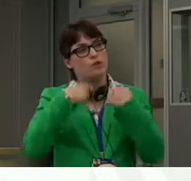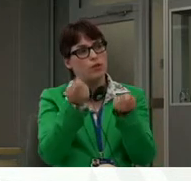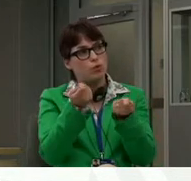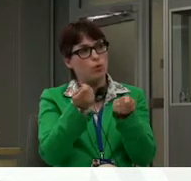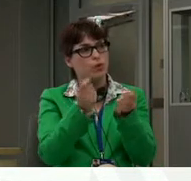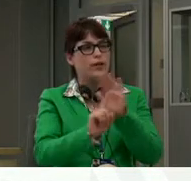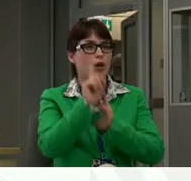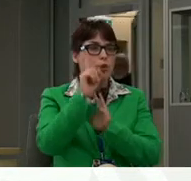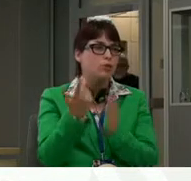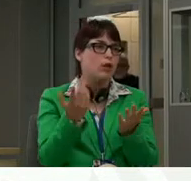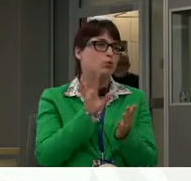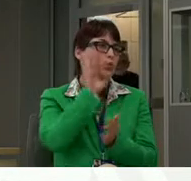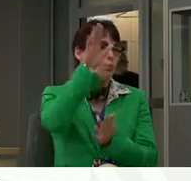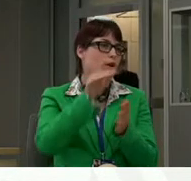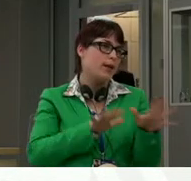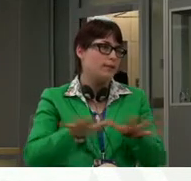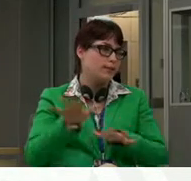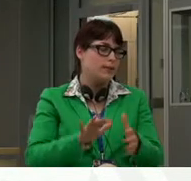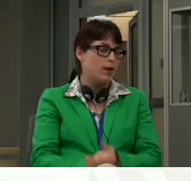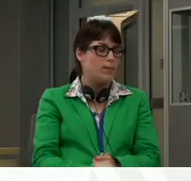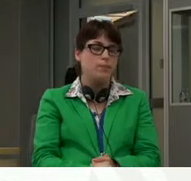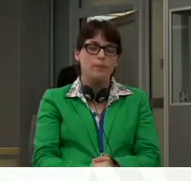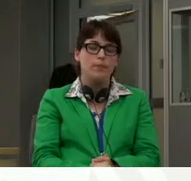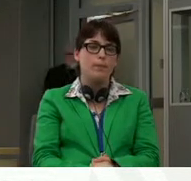look into the practices of our